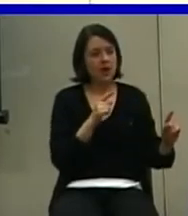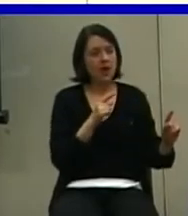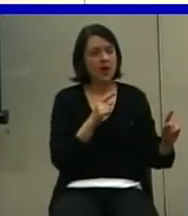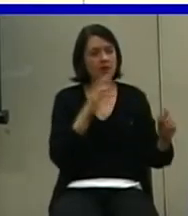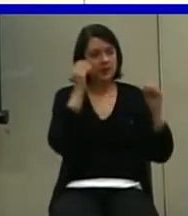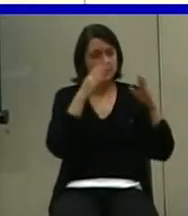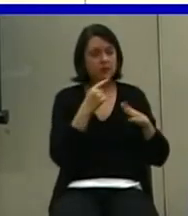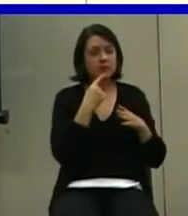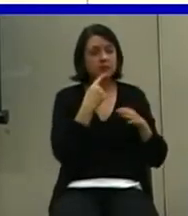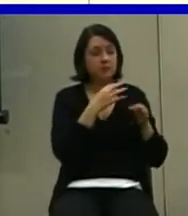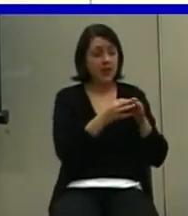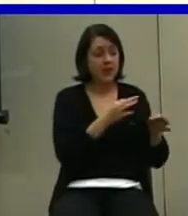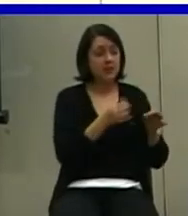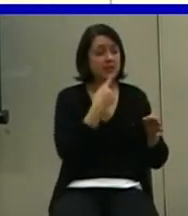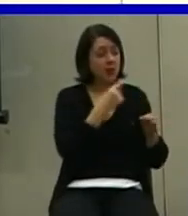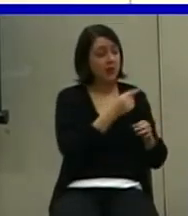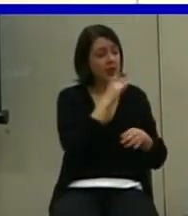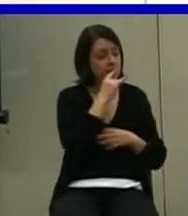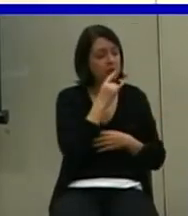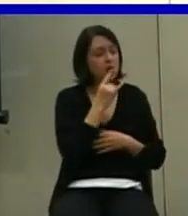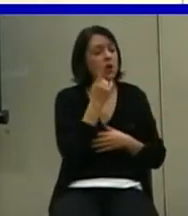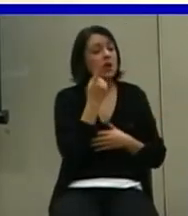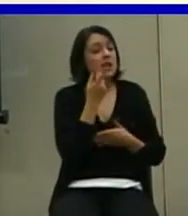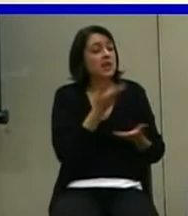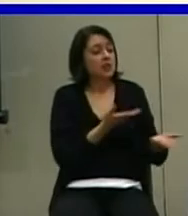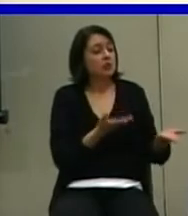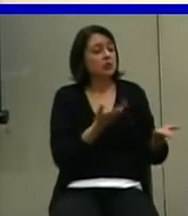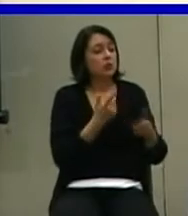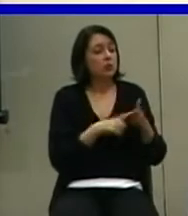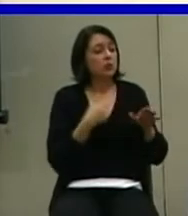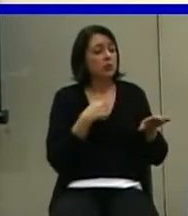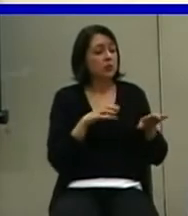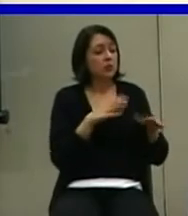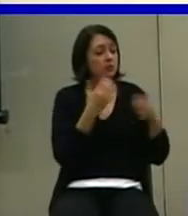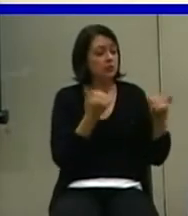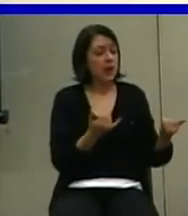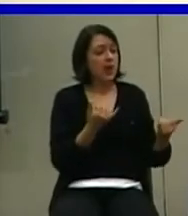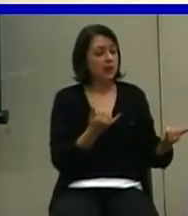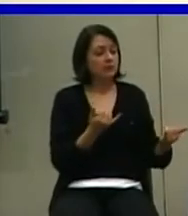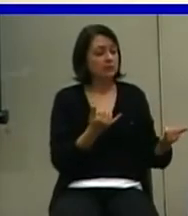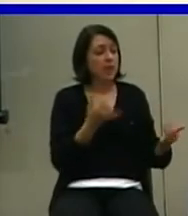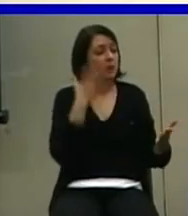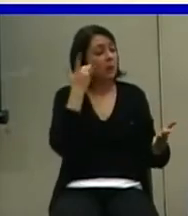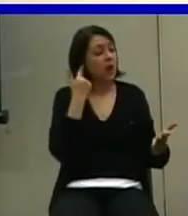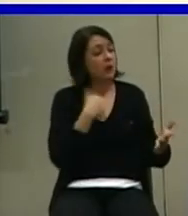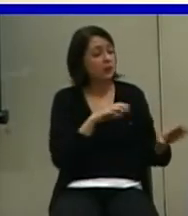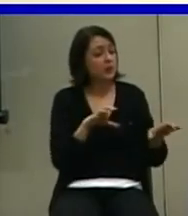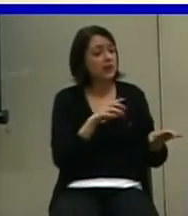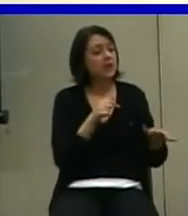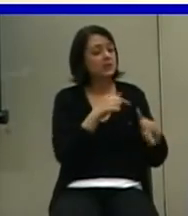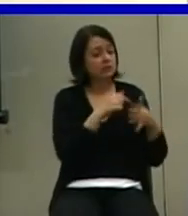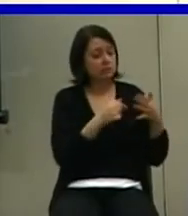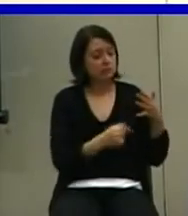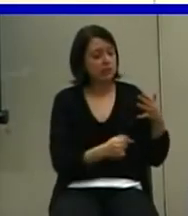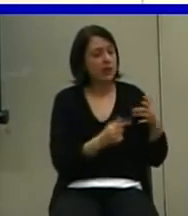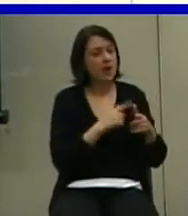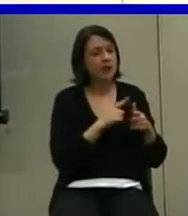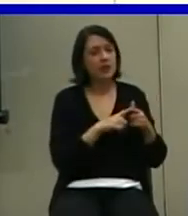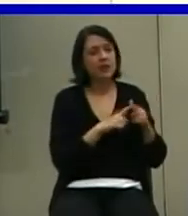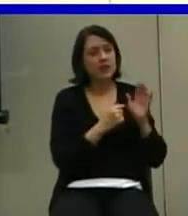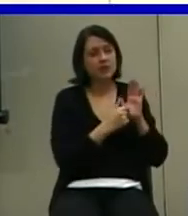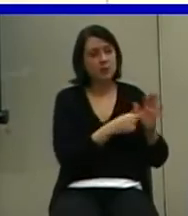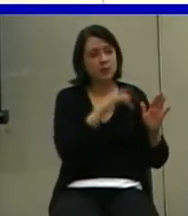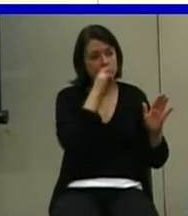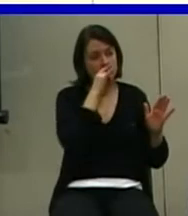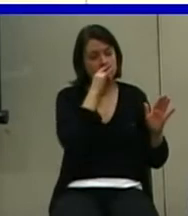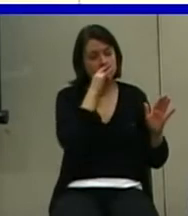the kids, hey, here's what we're doing today, and here's why we're doing it. And then they model it for them and